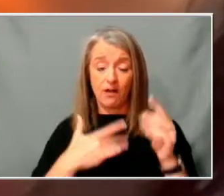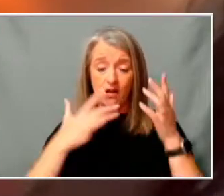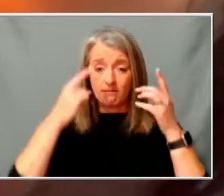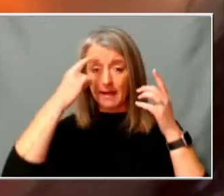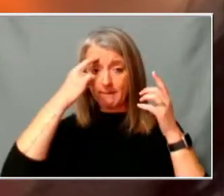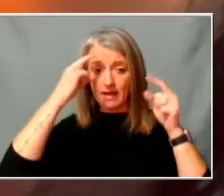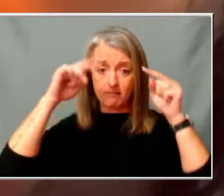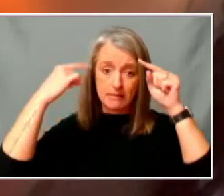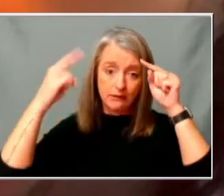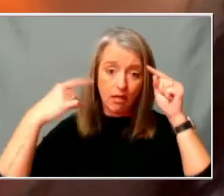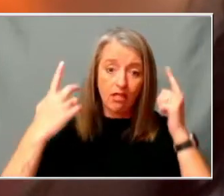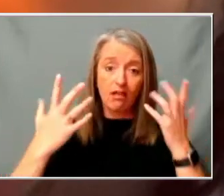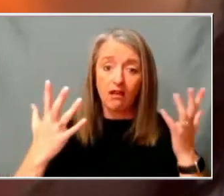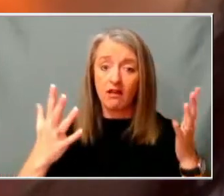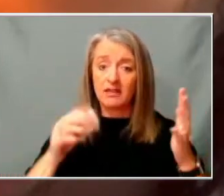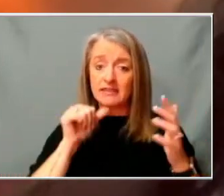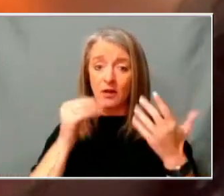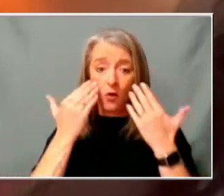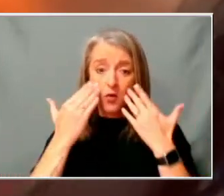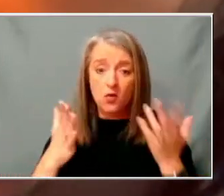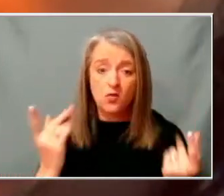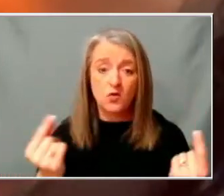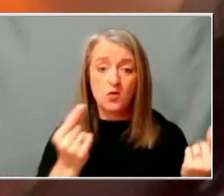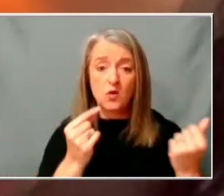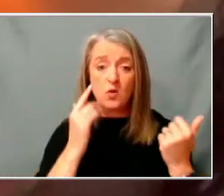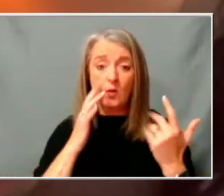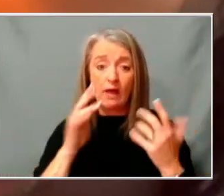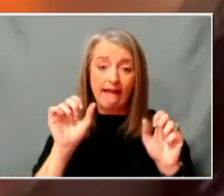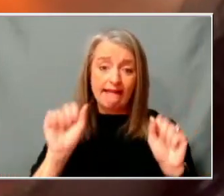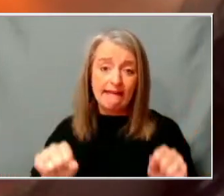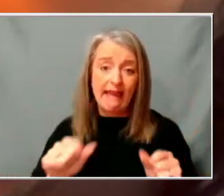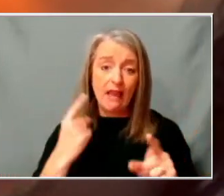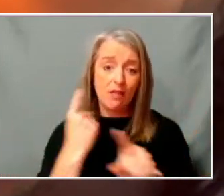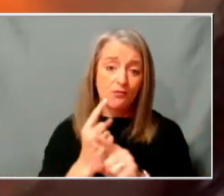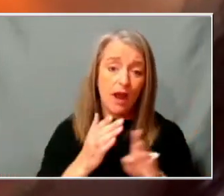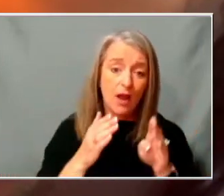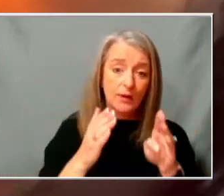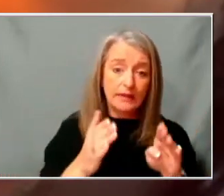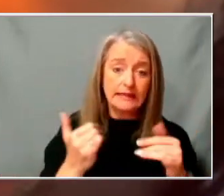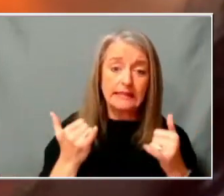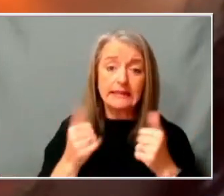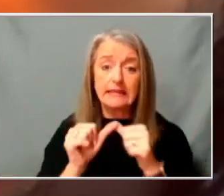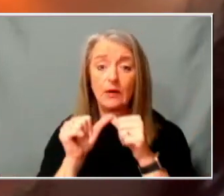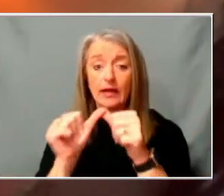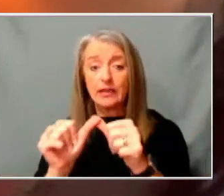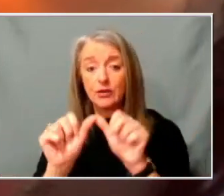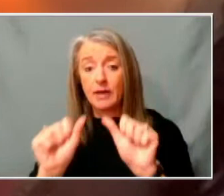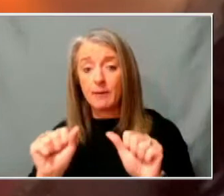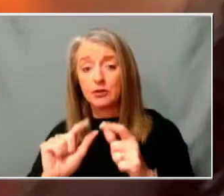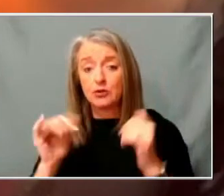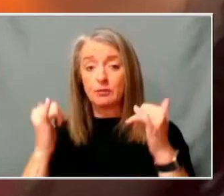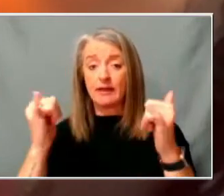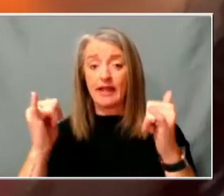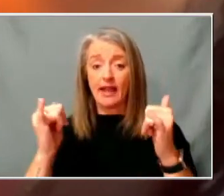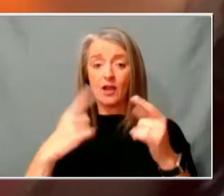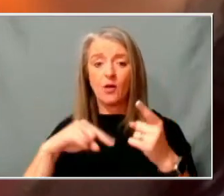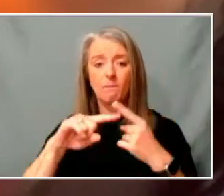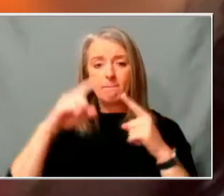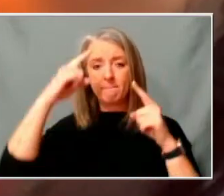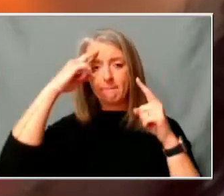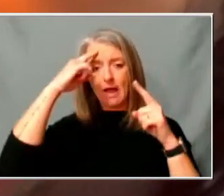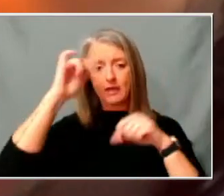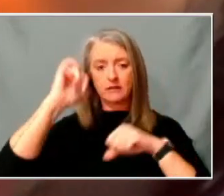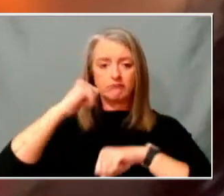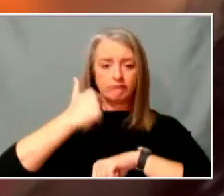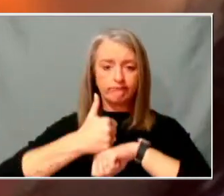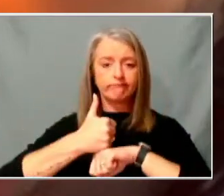lot. Like not knowing if I'll be able to do this the right way or still be able to do this. So like once I got out of my mindset and